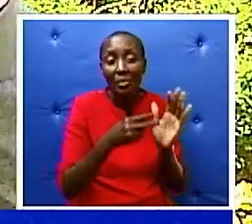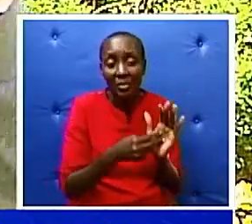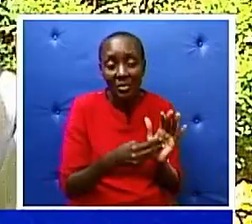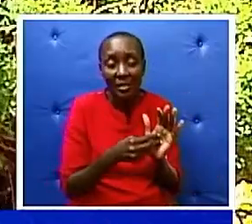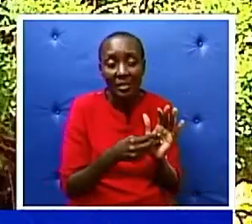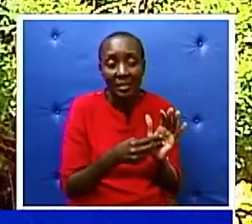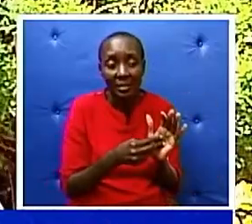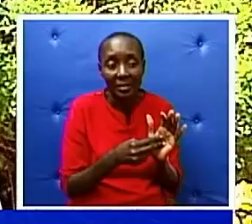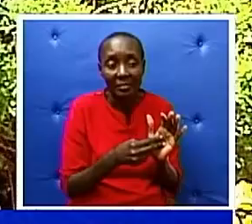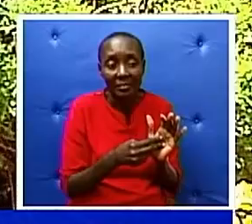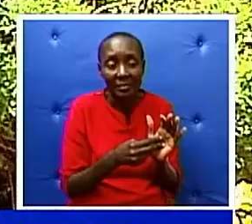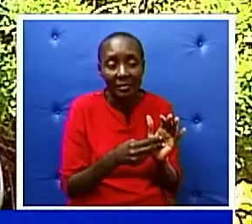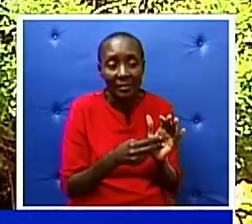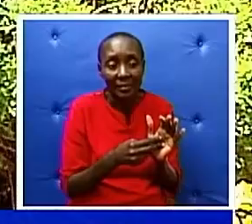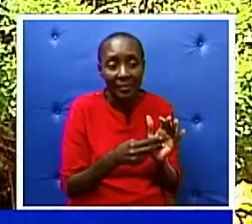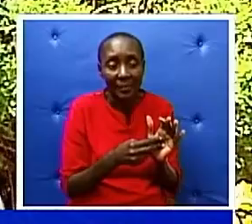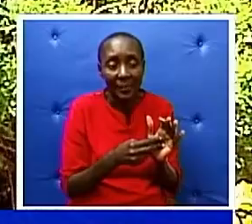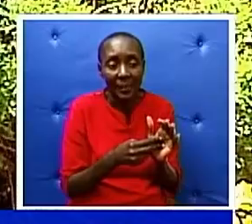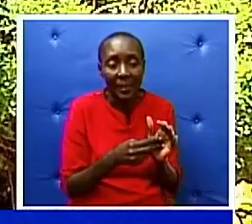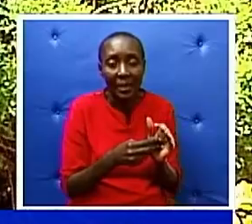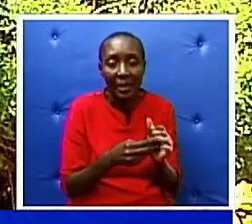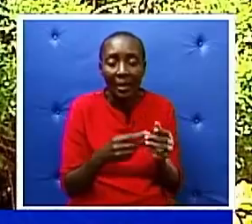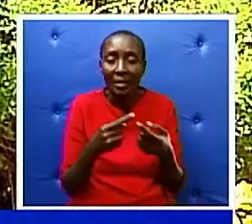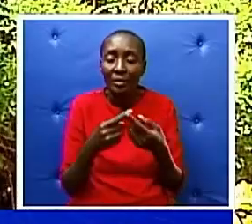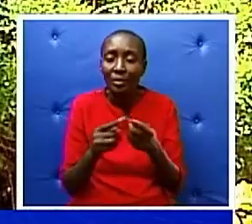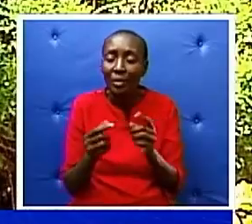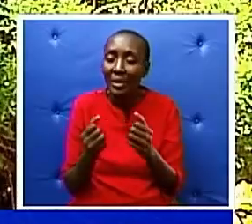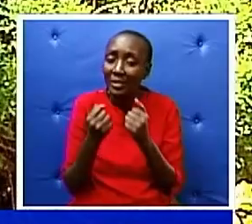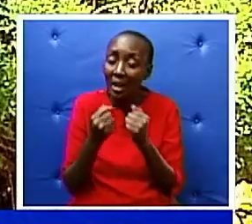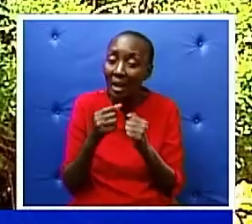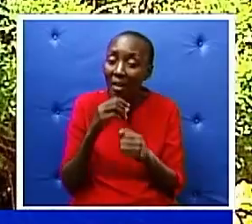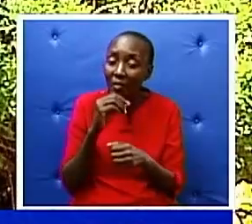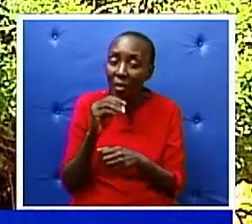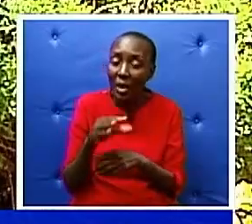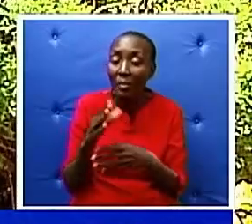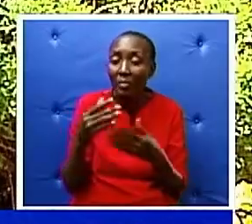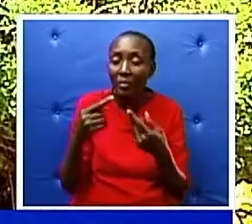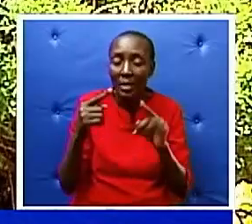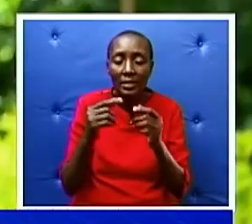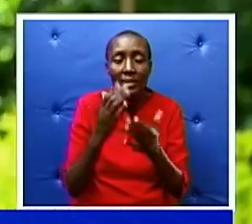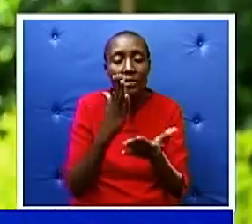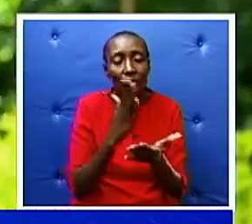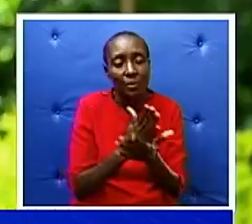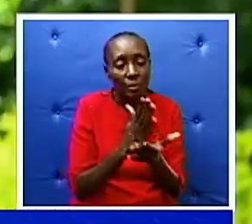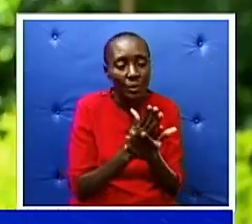that has been created, but whether so then it's harder for him to himself. Like it or not,